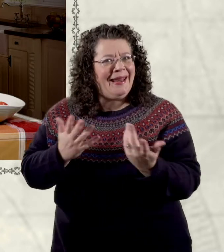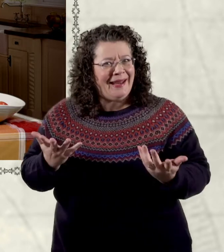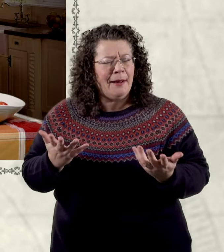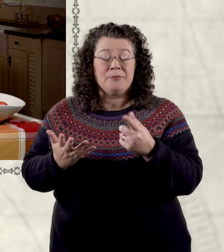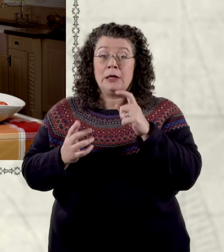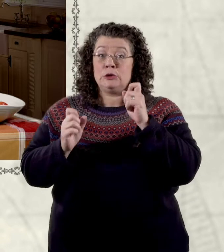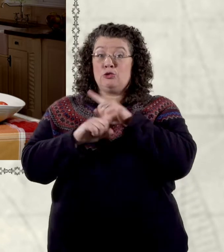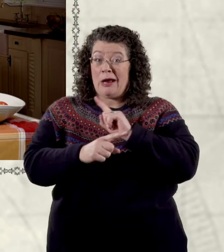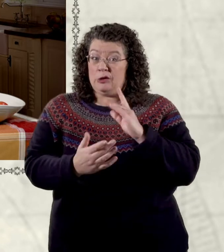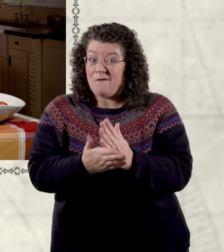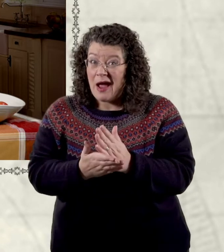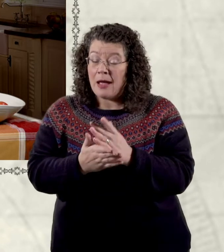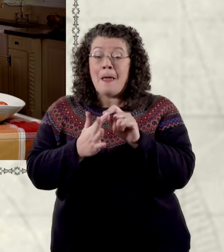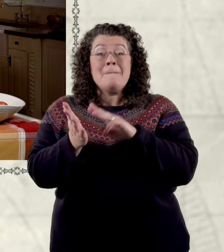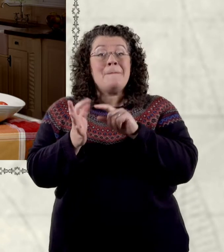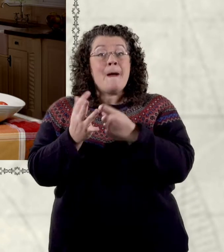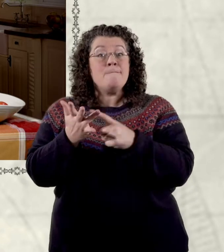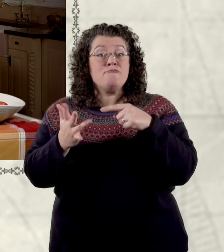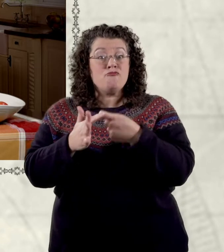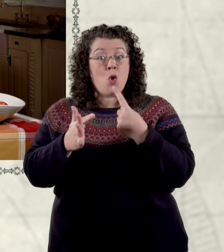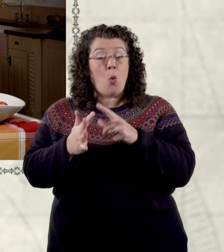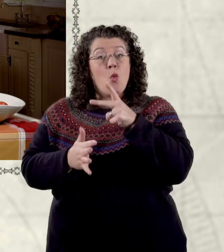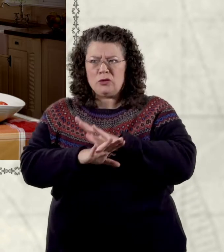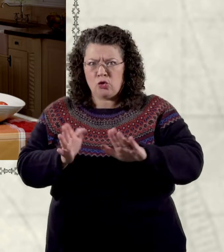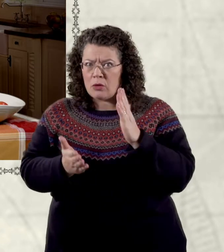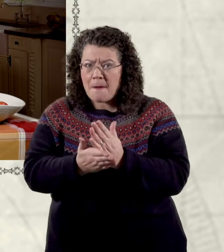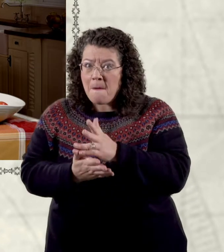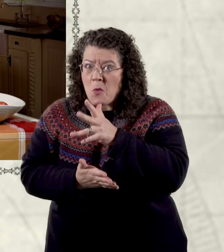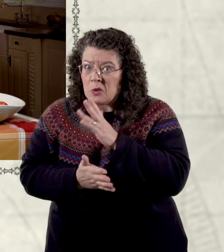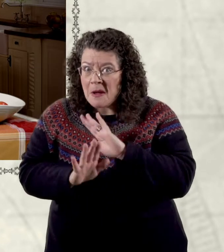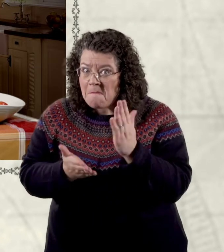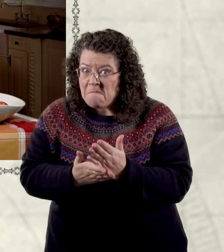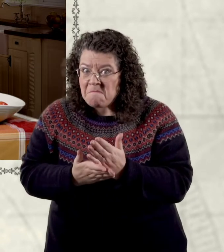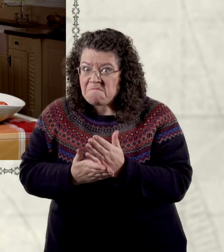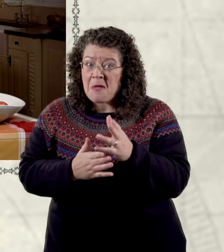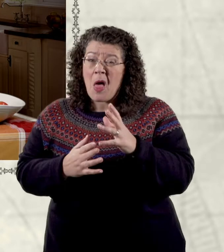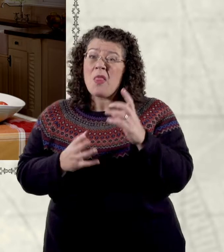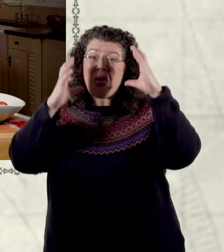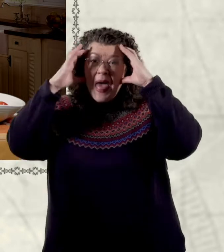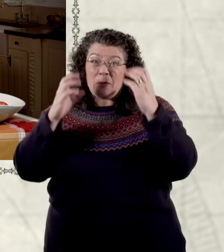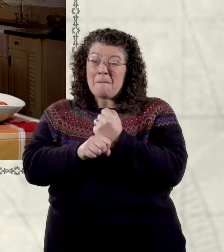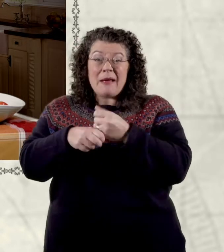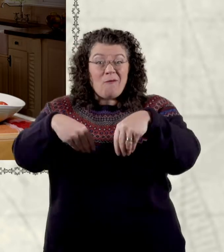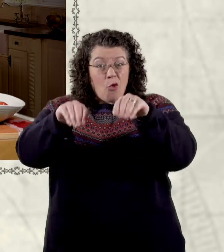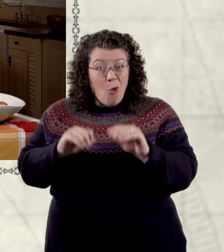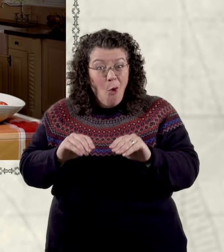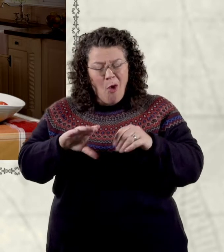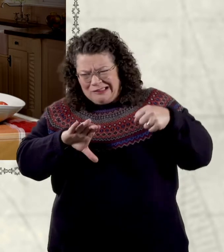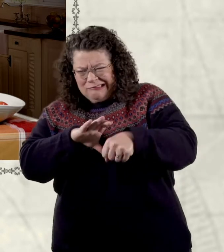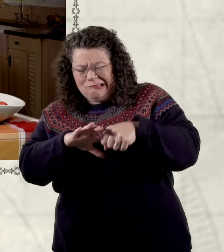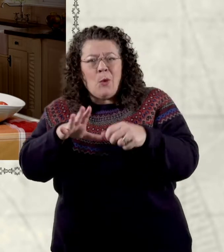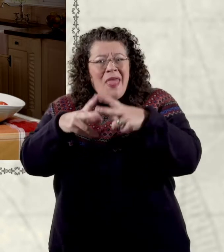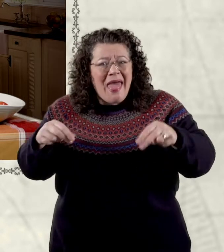a strange fact. The Pembroke horse wasn't even a horse. The head was made of cloth, stuffed